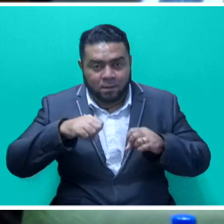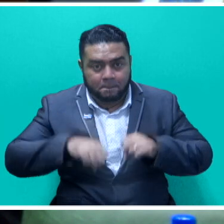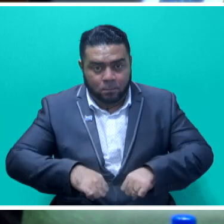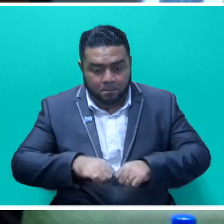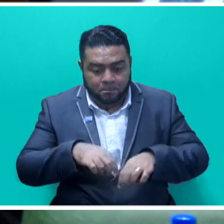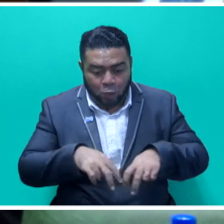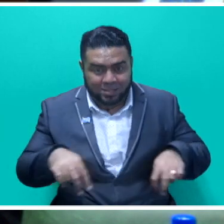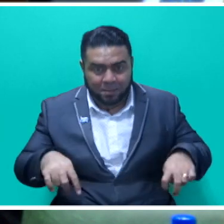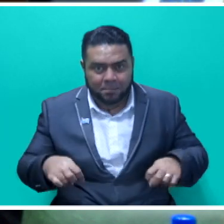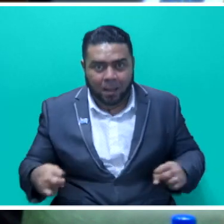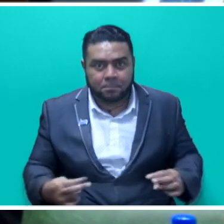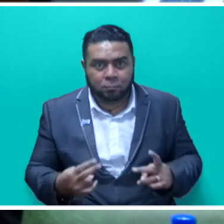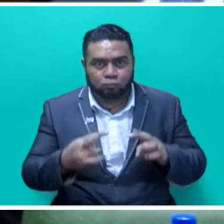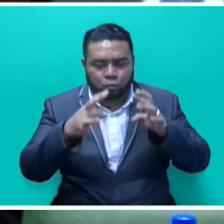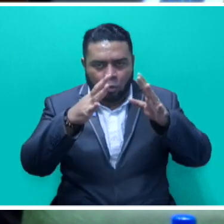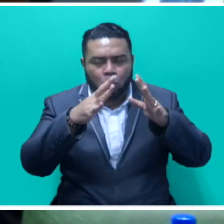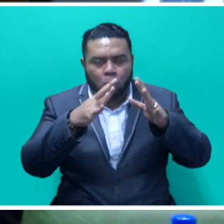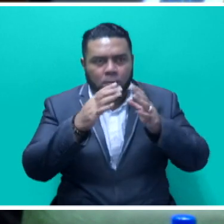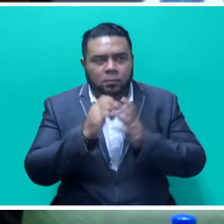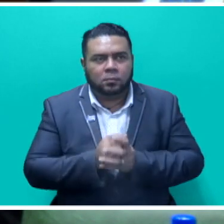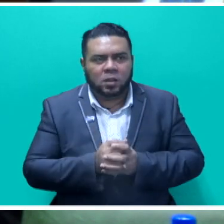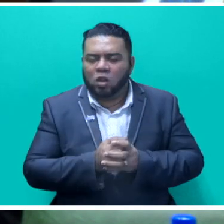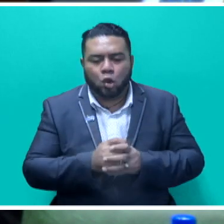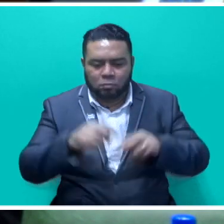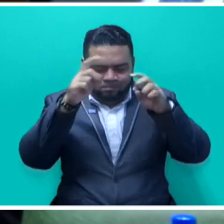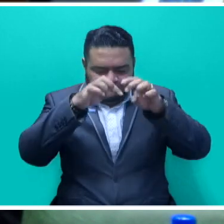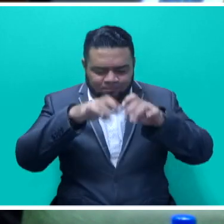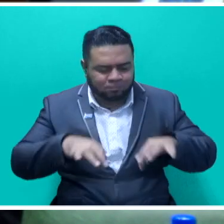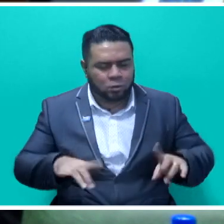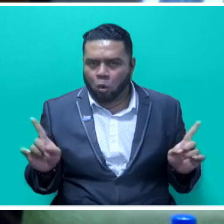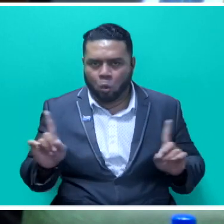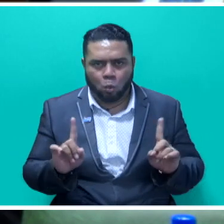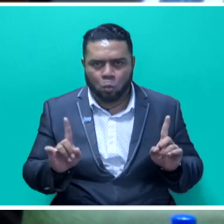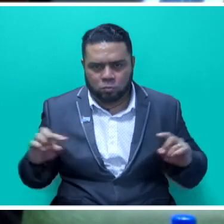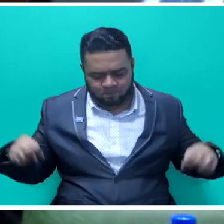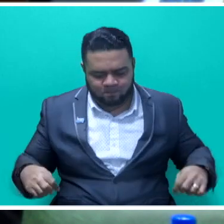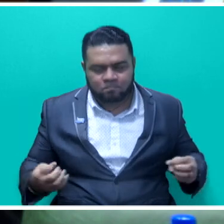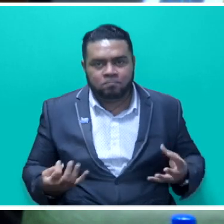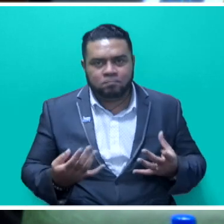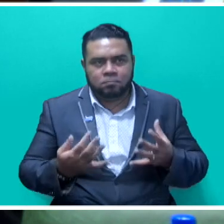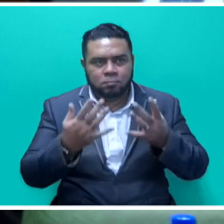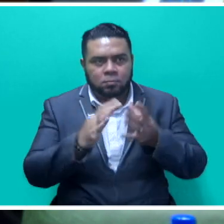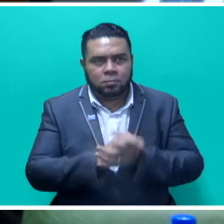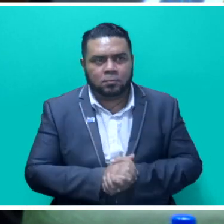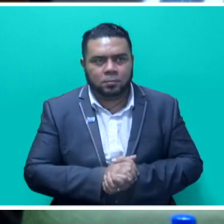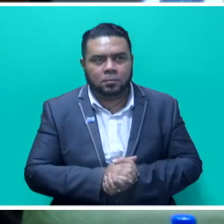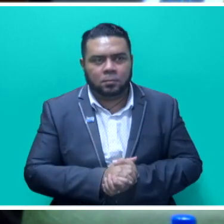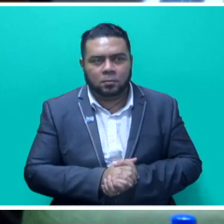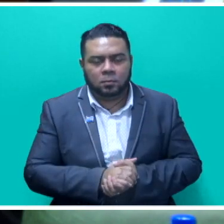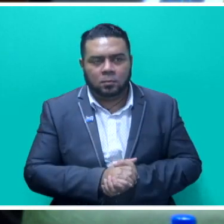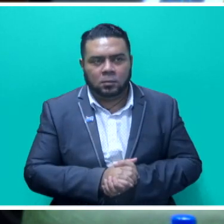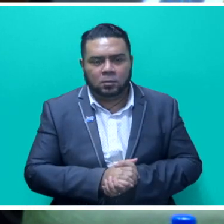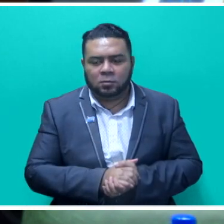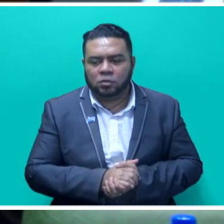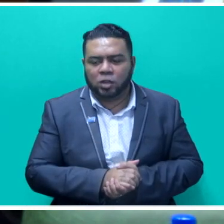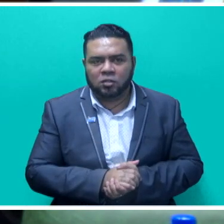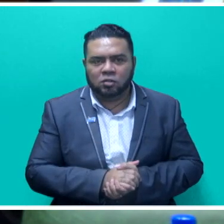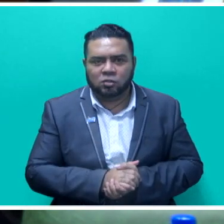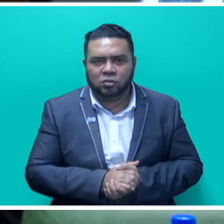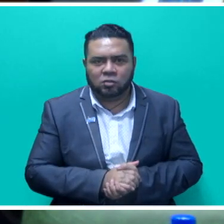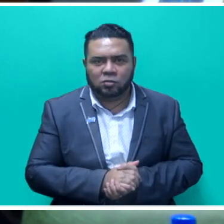of Fiji. Without their pioneering sacrifices, efforts, none of us would have seen the prosperity, progress,